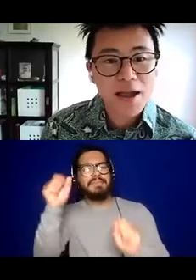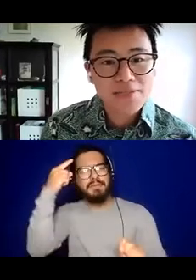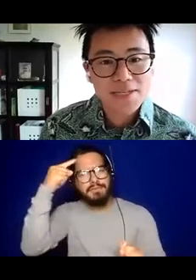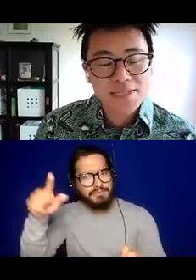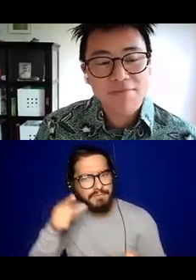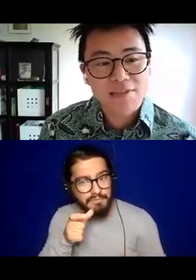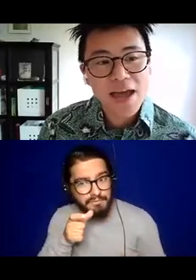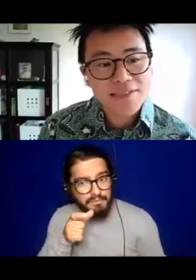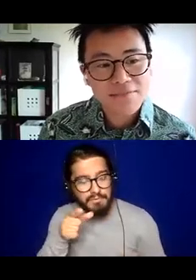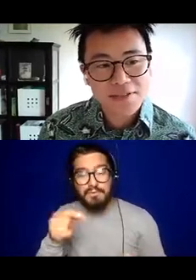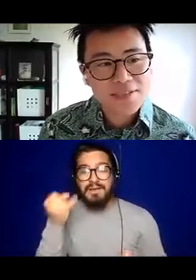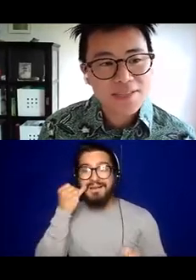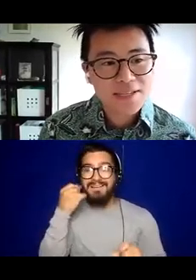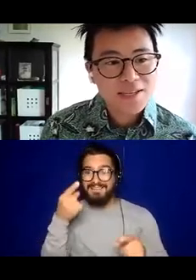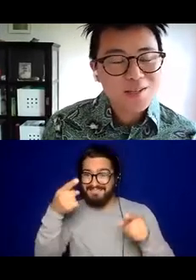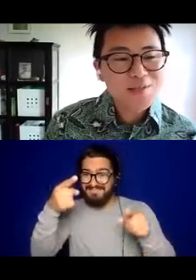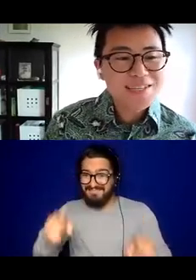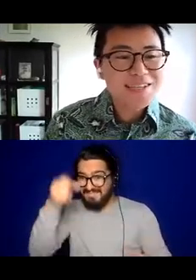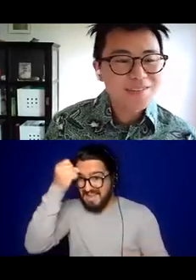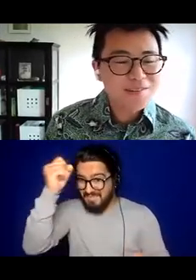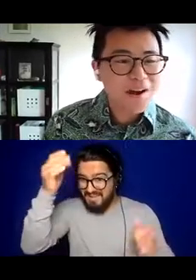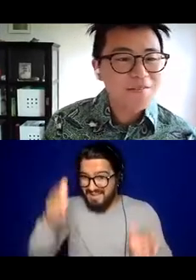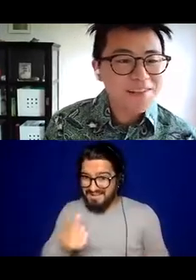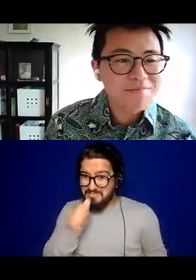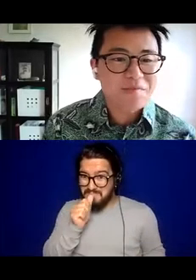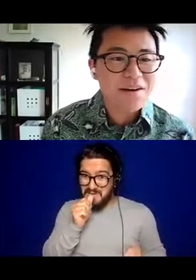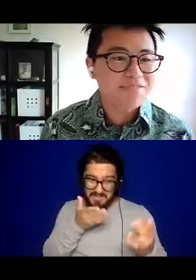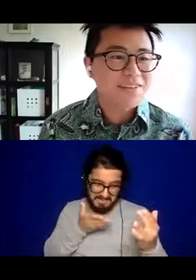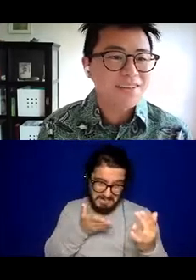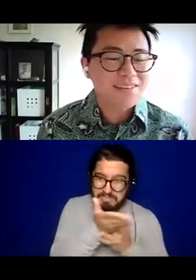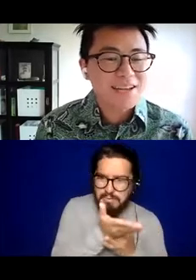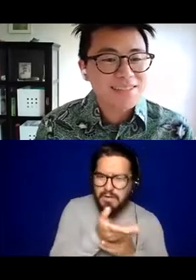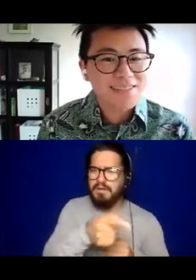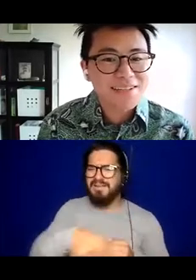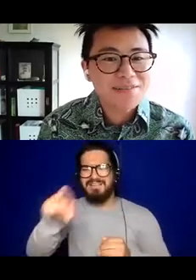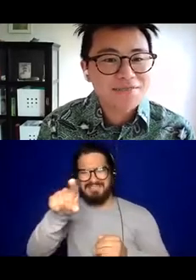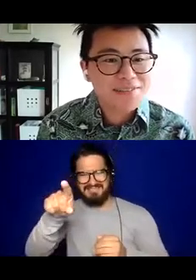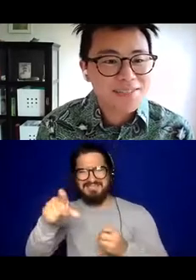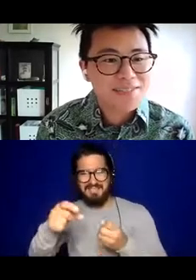for the privacy and safety of activists? Tools that do are really proud of it, like